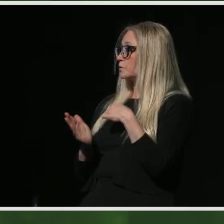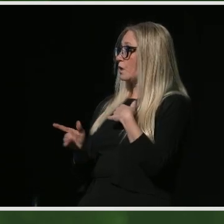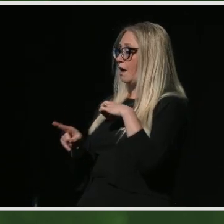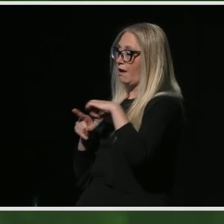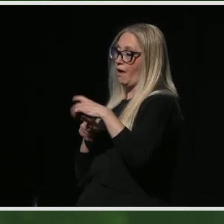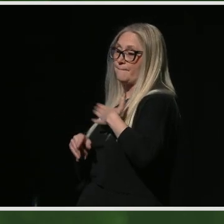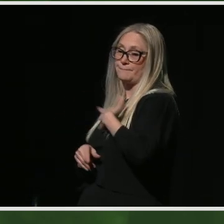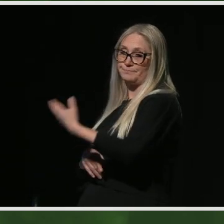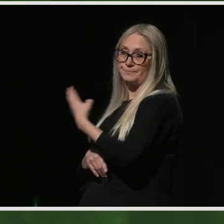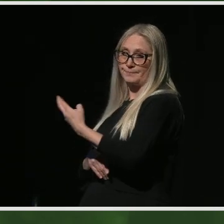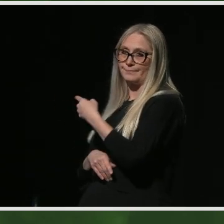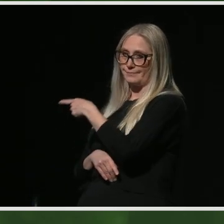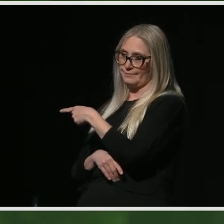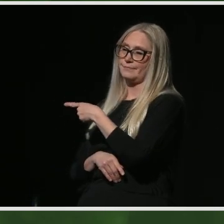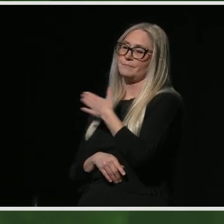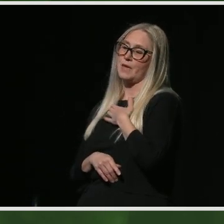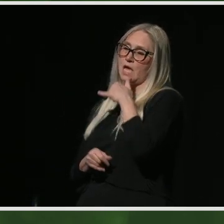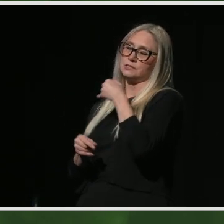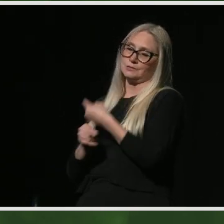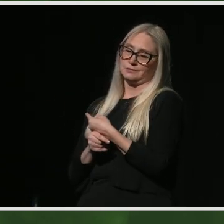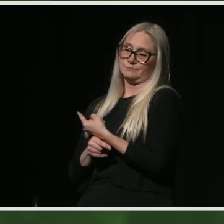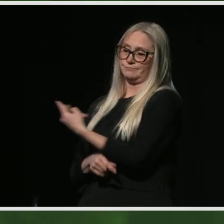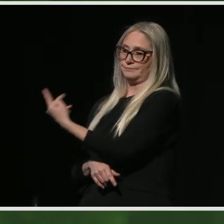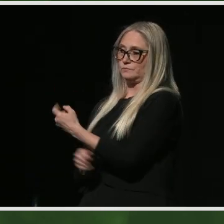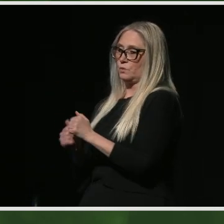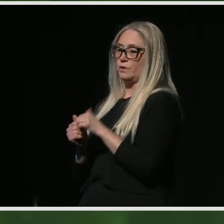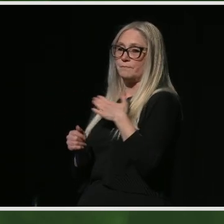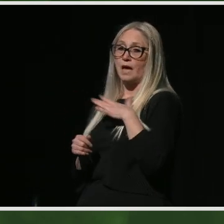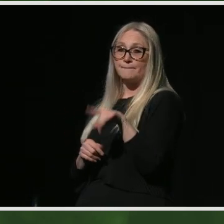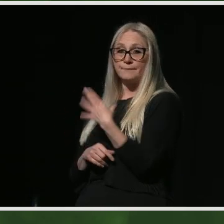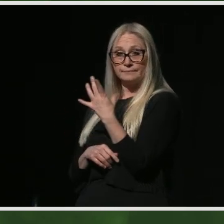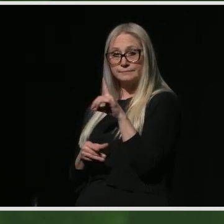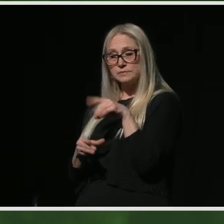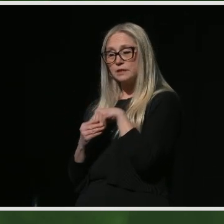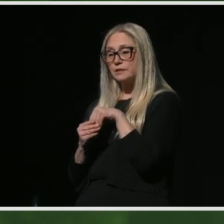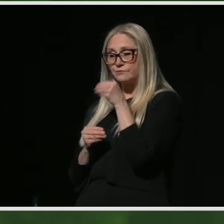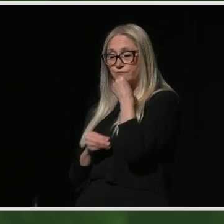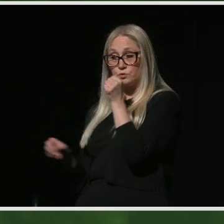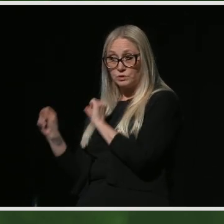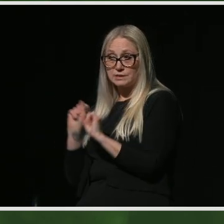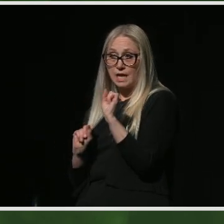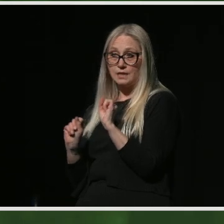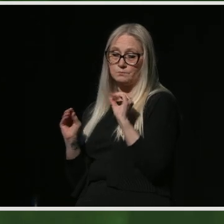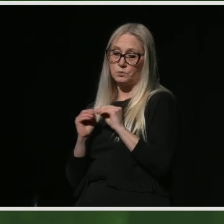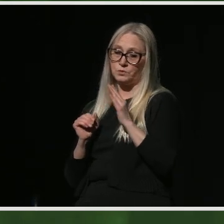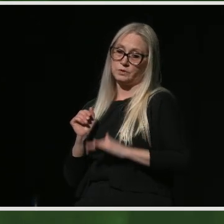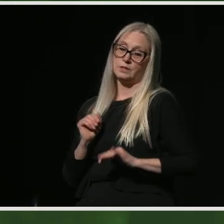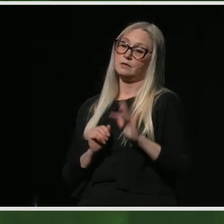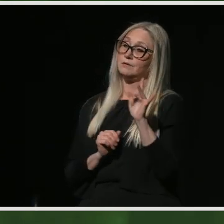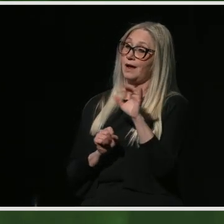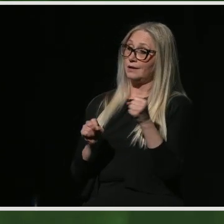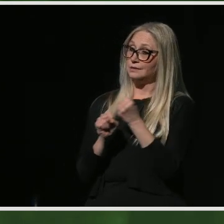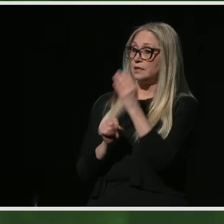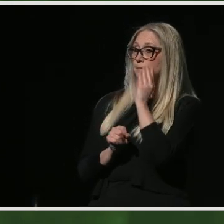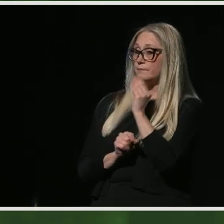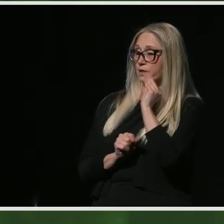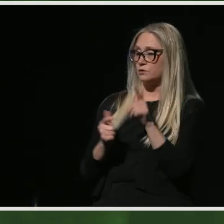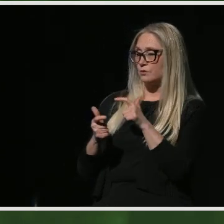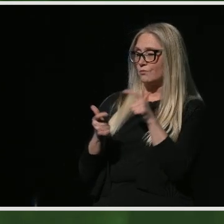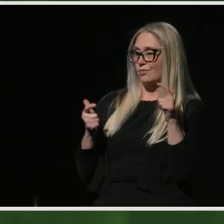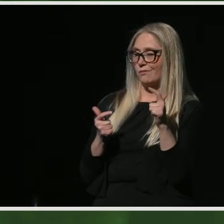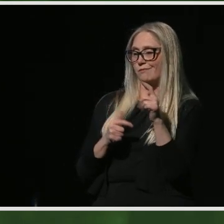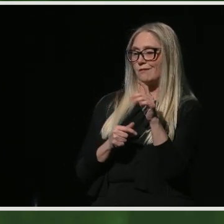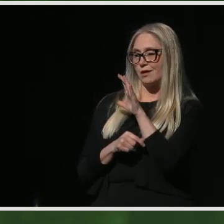business, my sister Tracy. And with my PhD in food science and over 25 years at large CPG companies, including